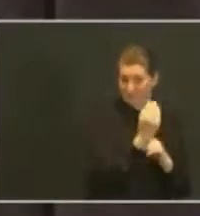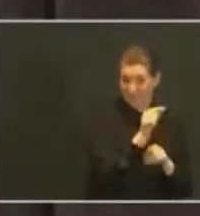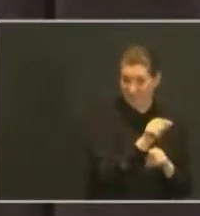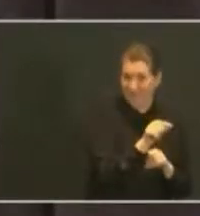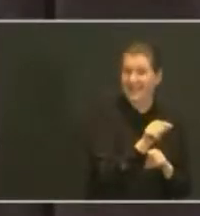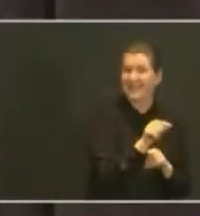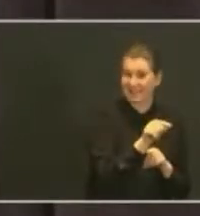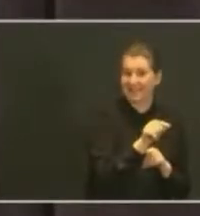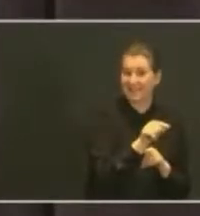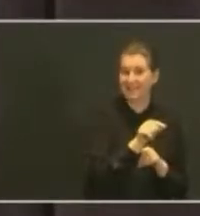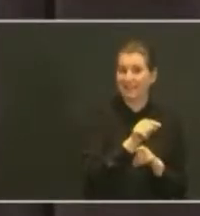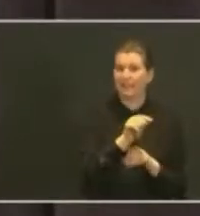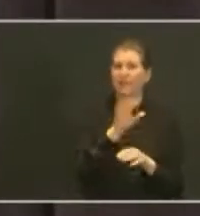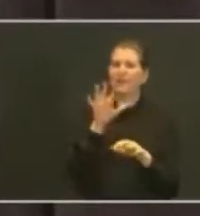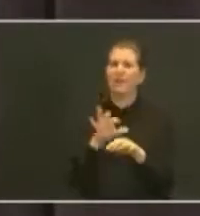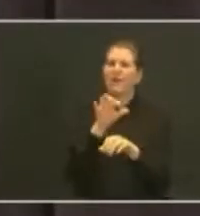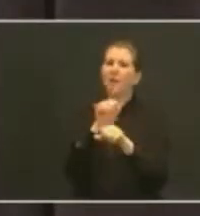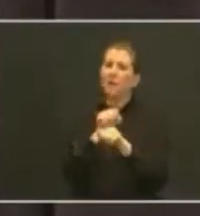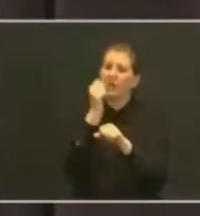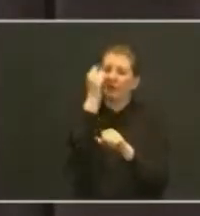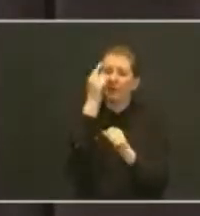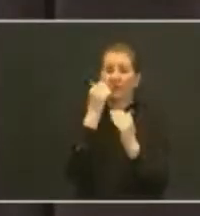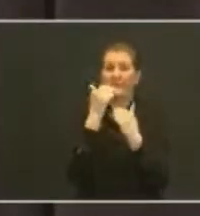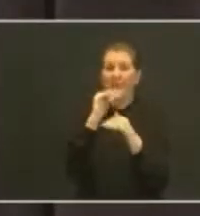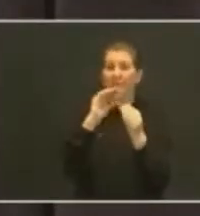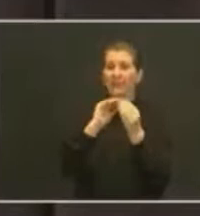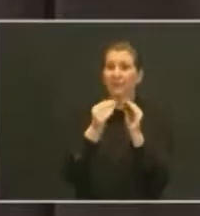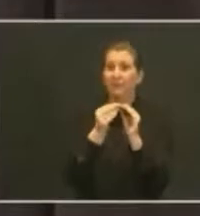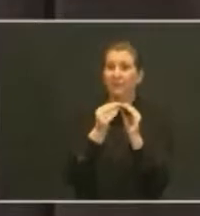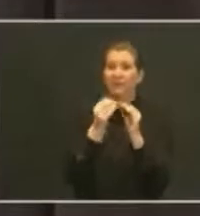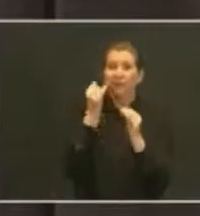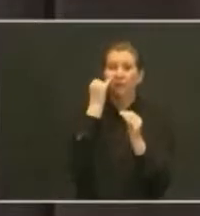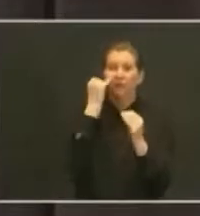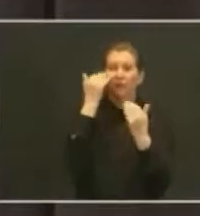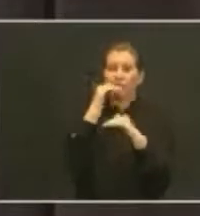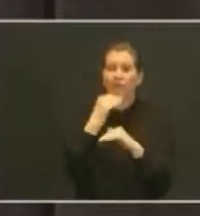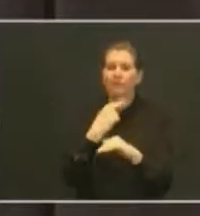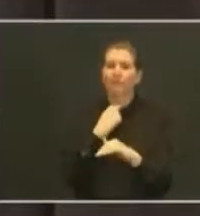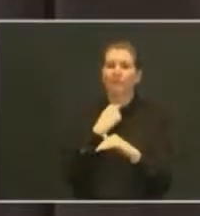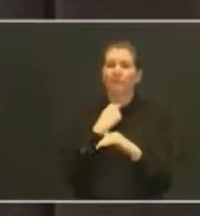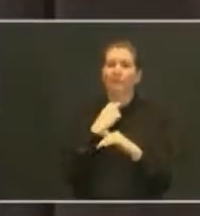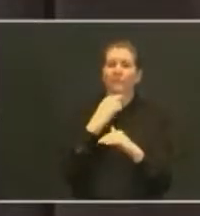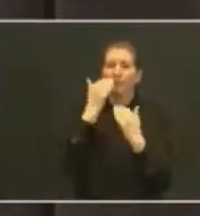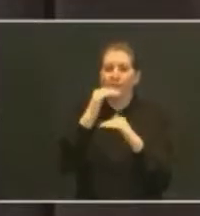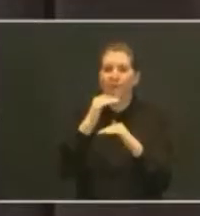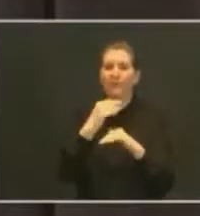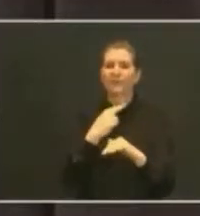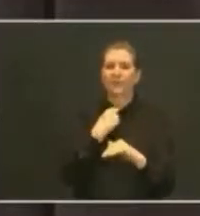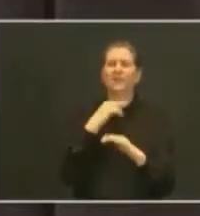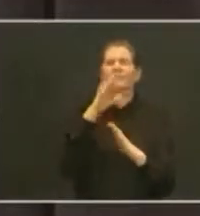appointments available, so if you're not able to make an appointment, you should continue to check back over the coming days.